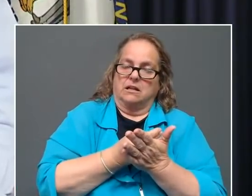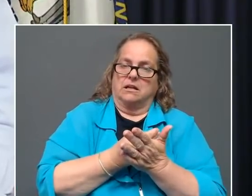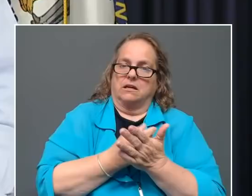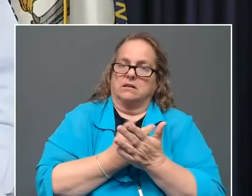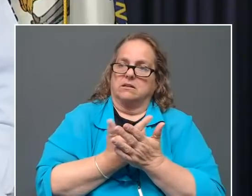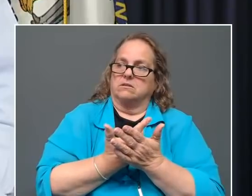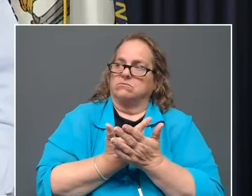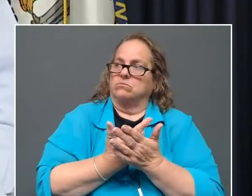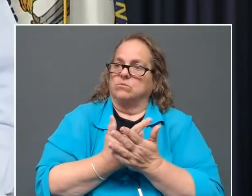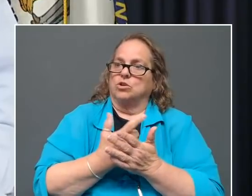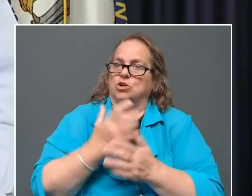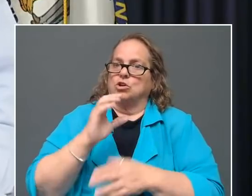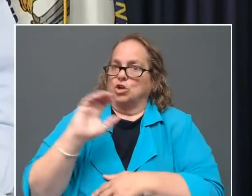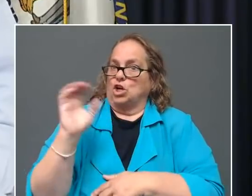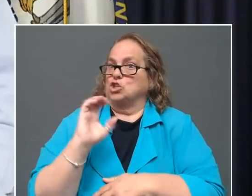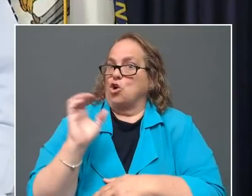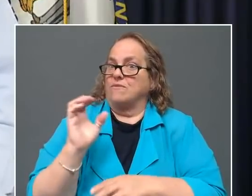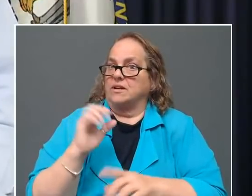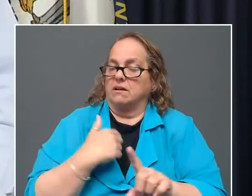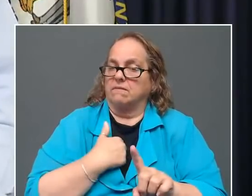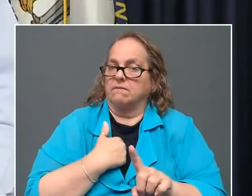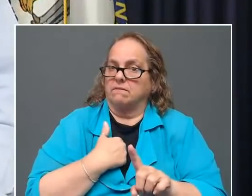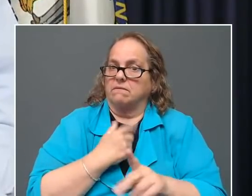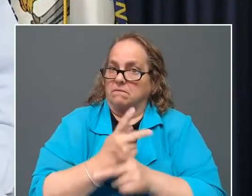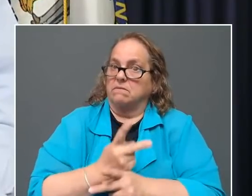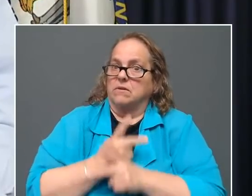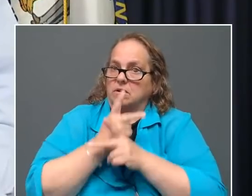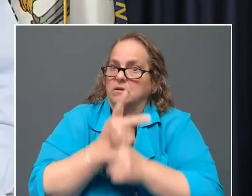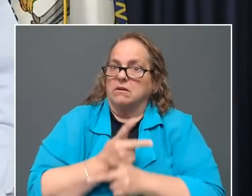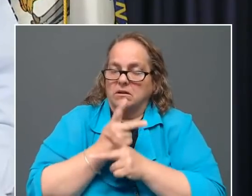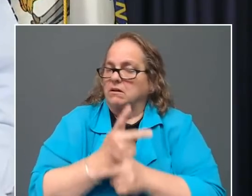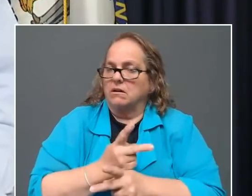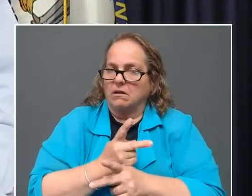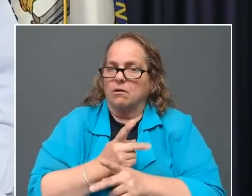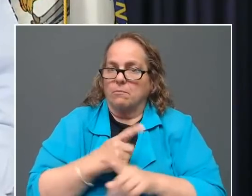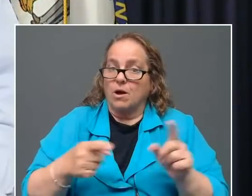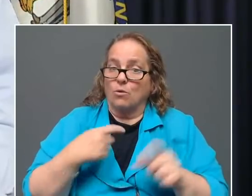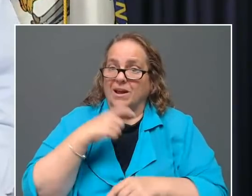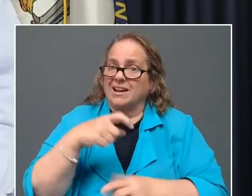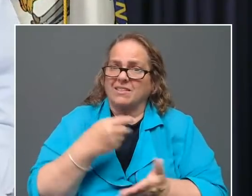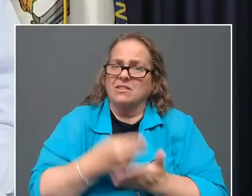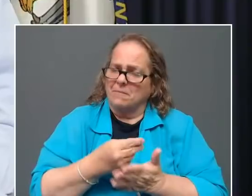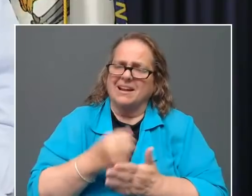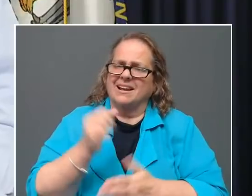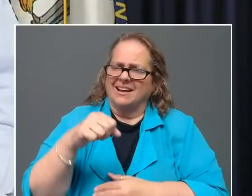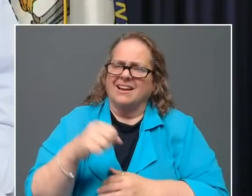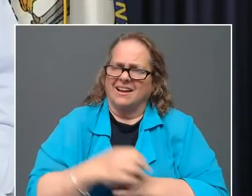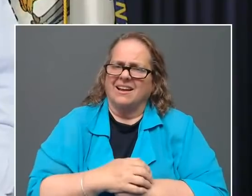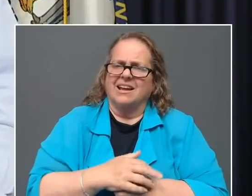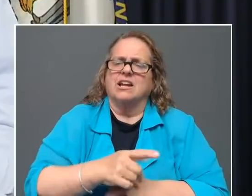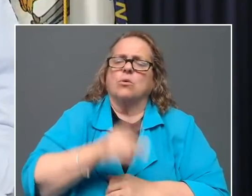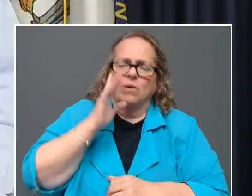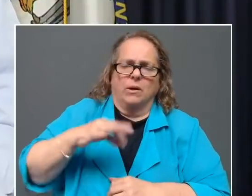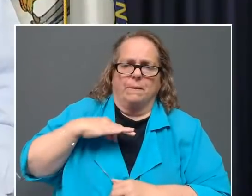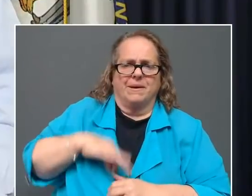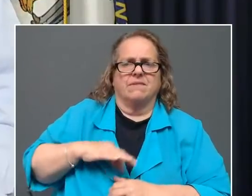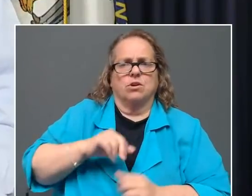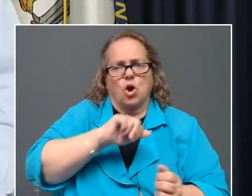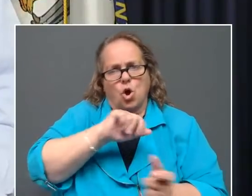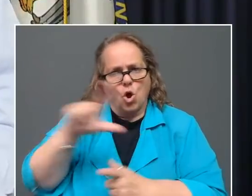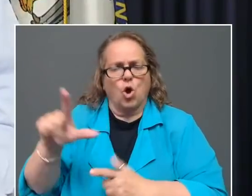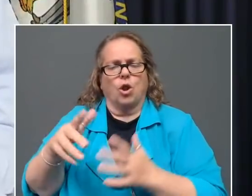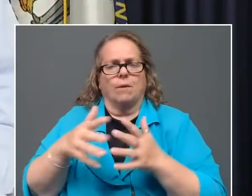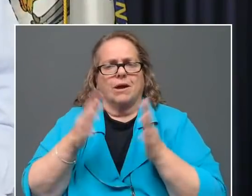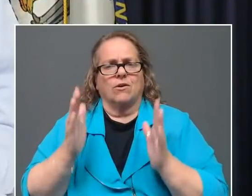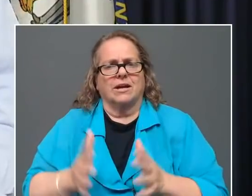on whether or not we needed the money, that ain't right. So this is a benefit for every American out there.